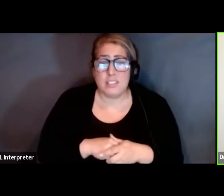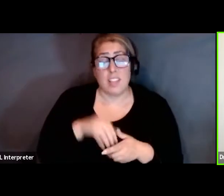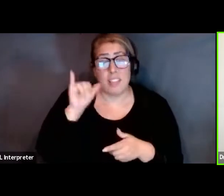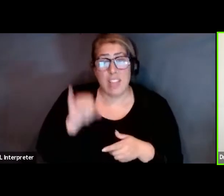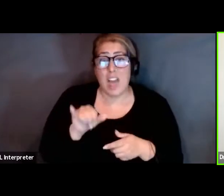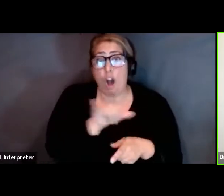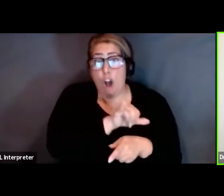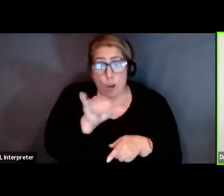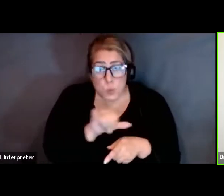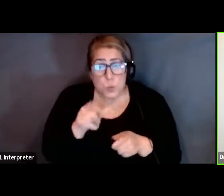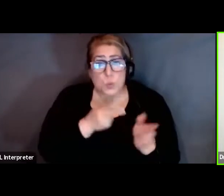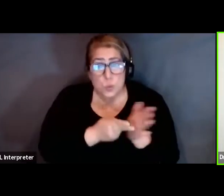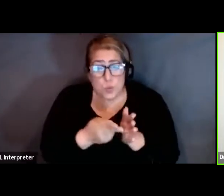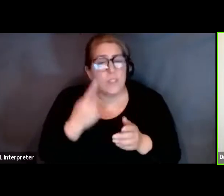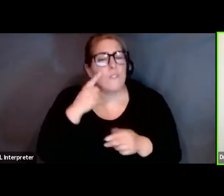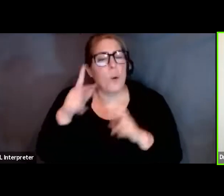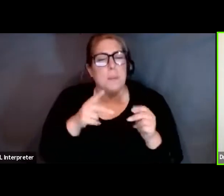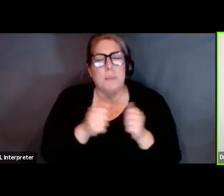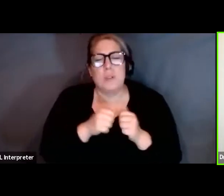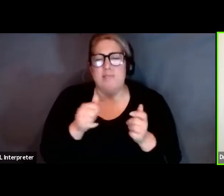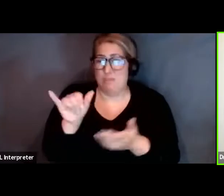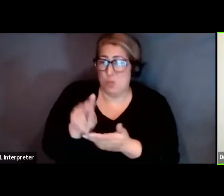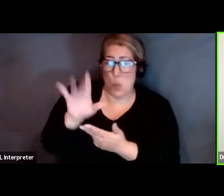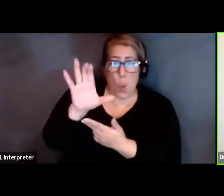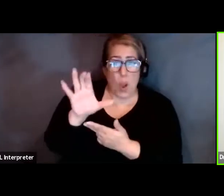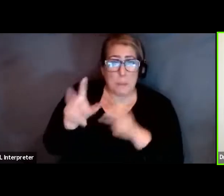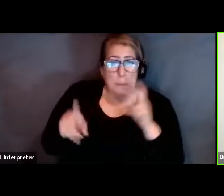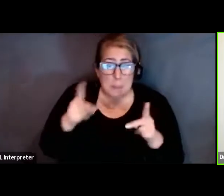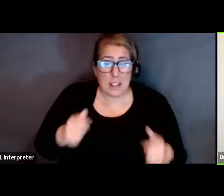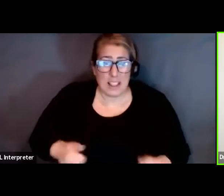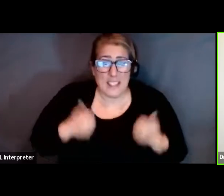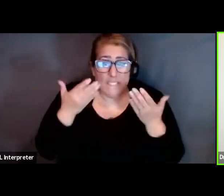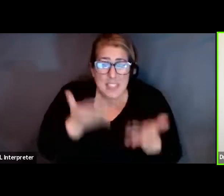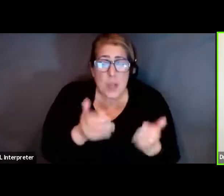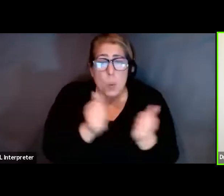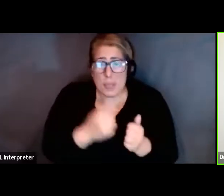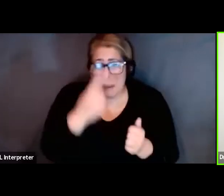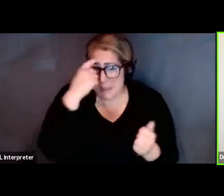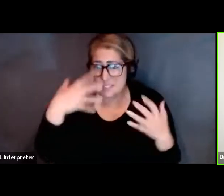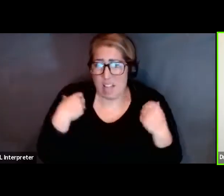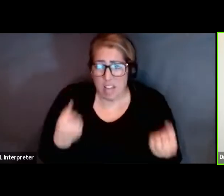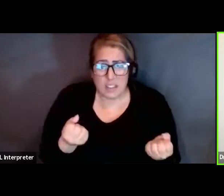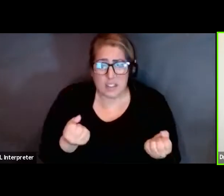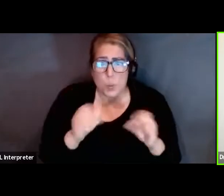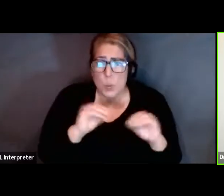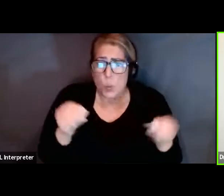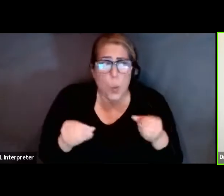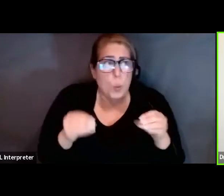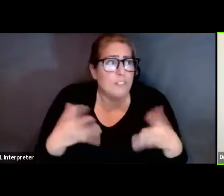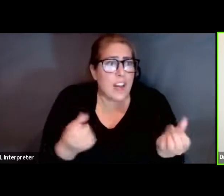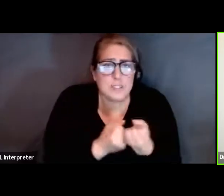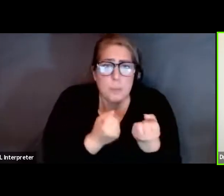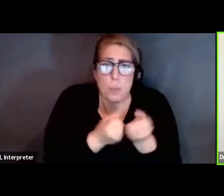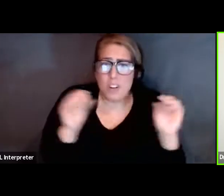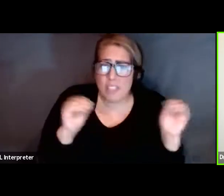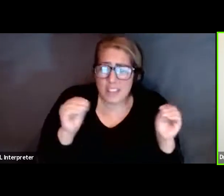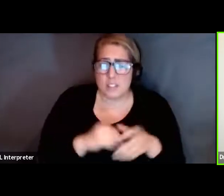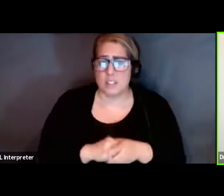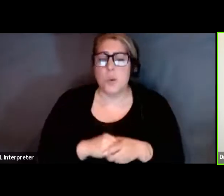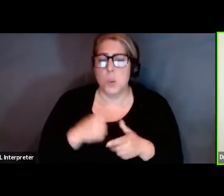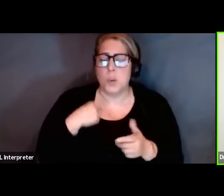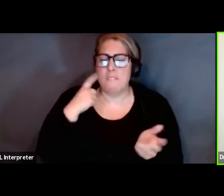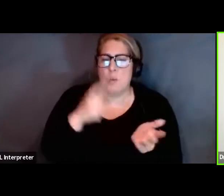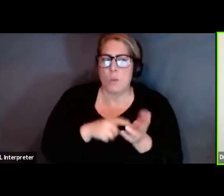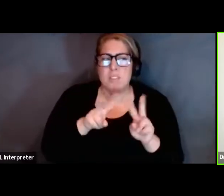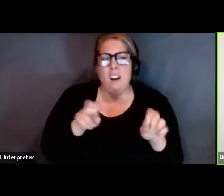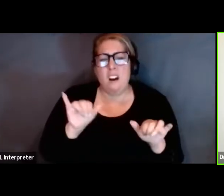illness, and it's time to change that. The rising rates of mental health needs have simply brought this chronic issue into sharper